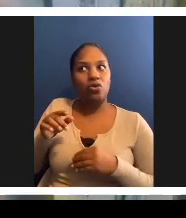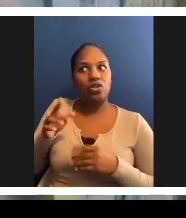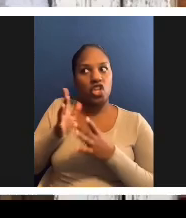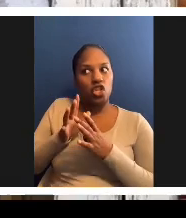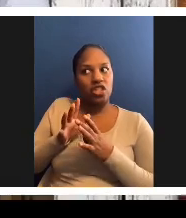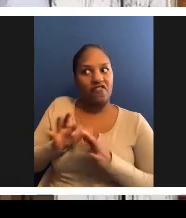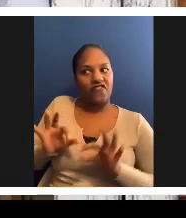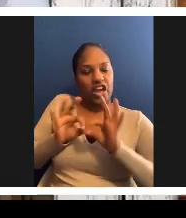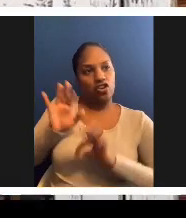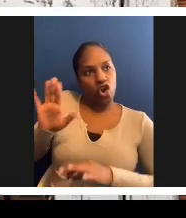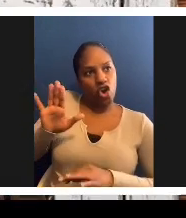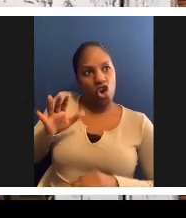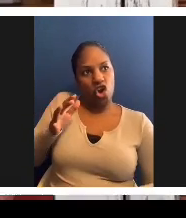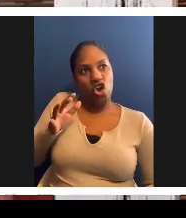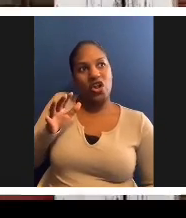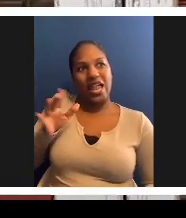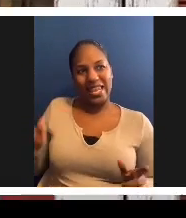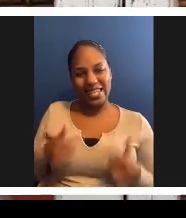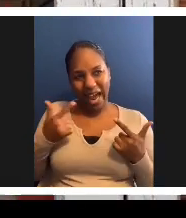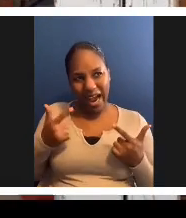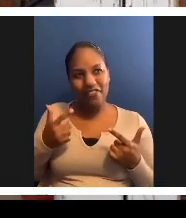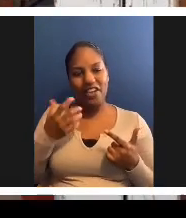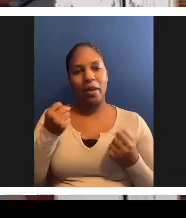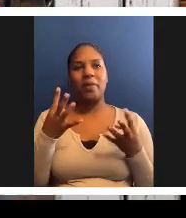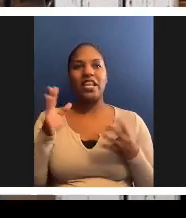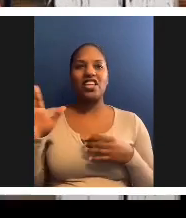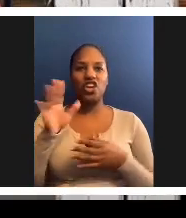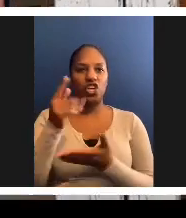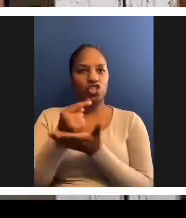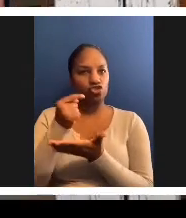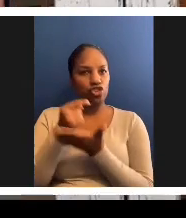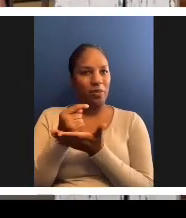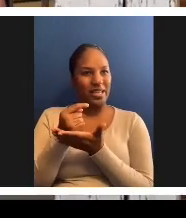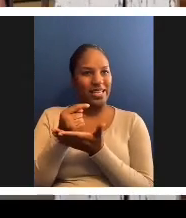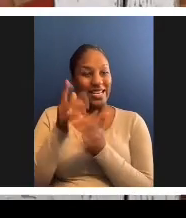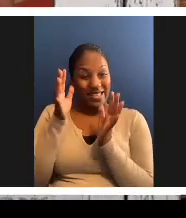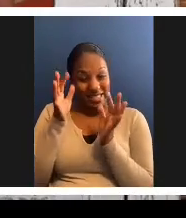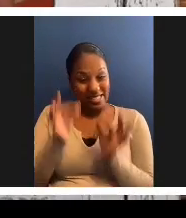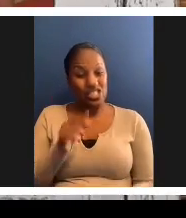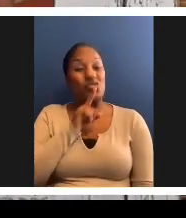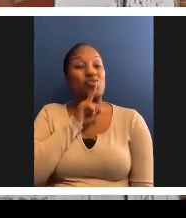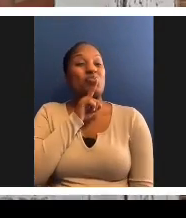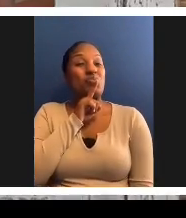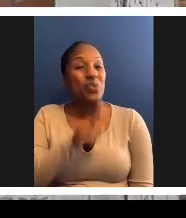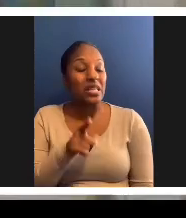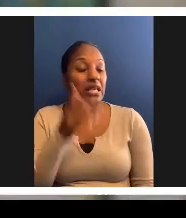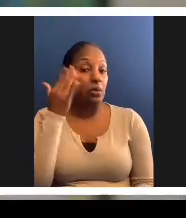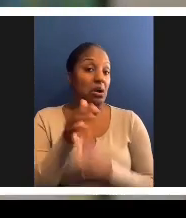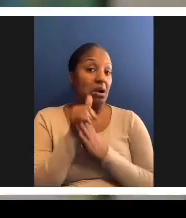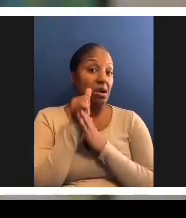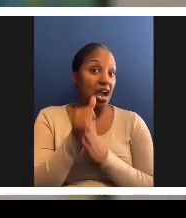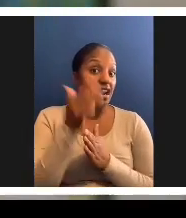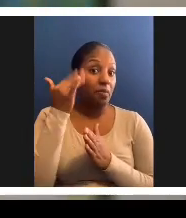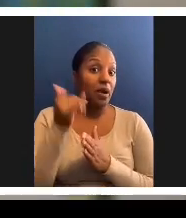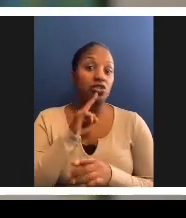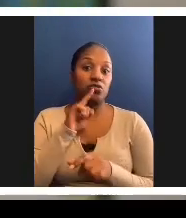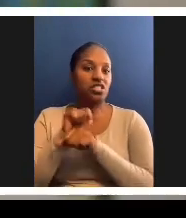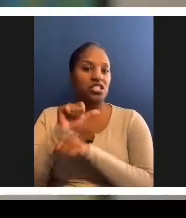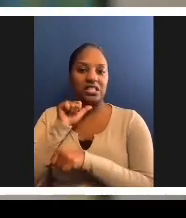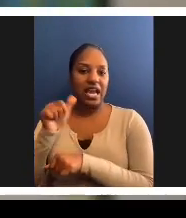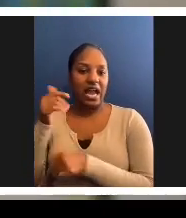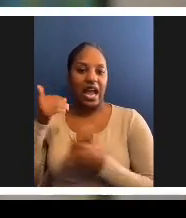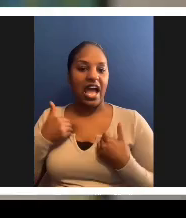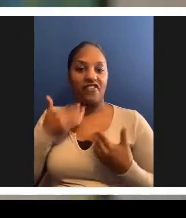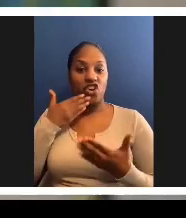life had. And we believe that many of their treatment decisions really were guided by the fact that they didn't believe she had a quality of